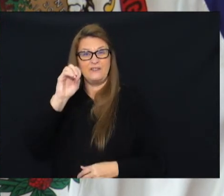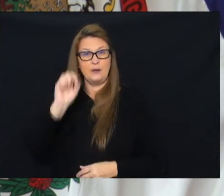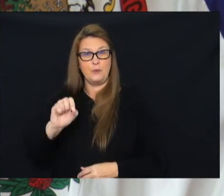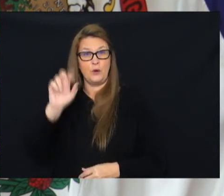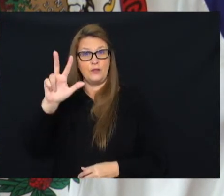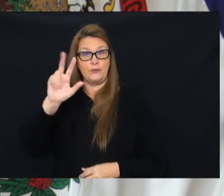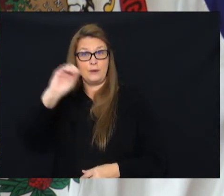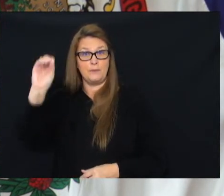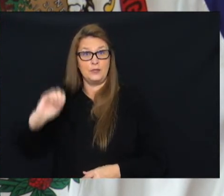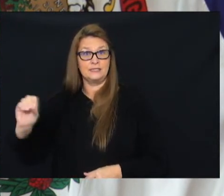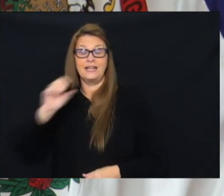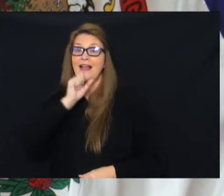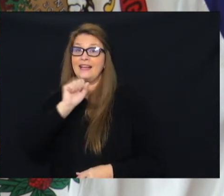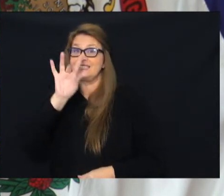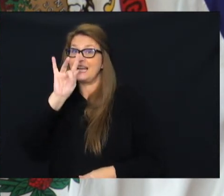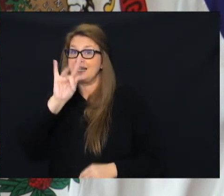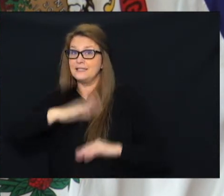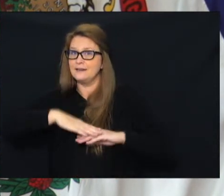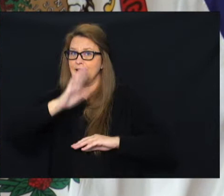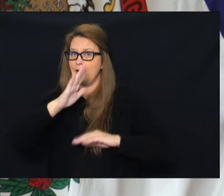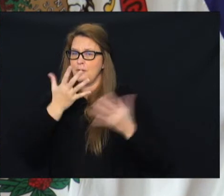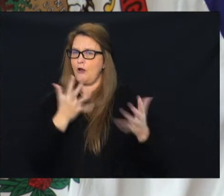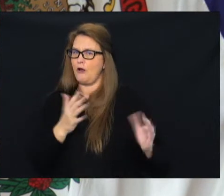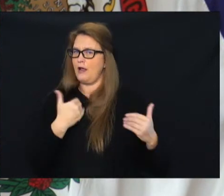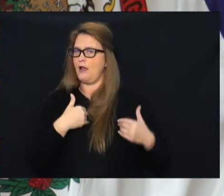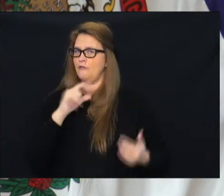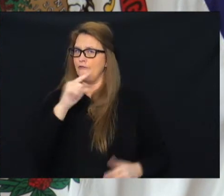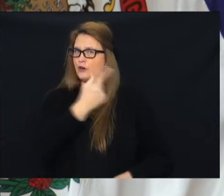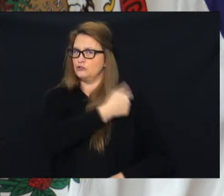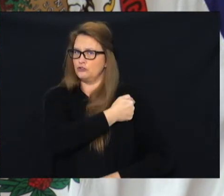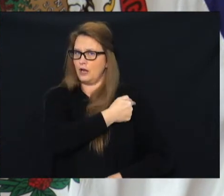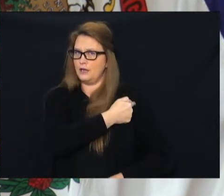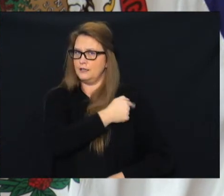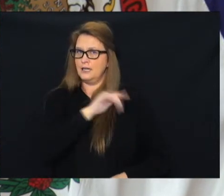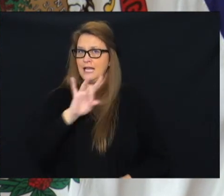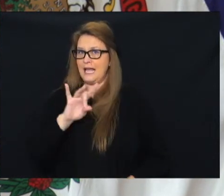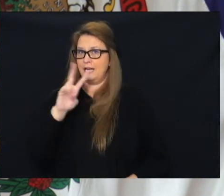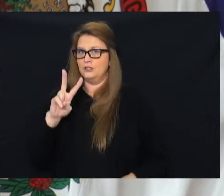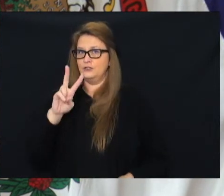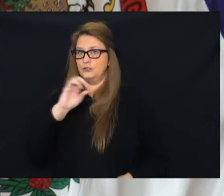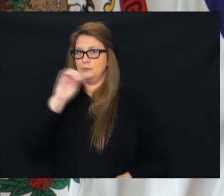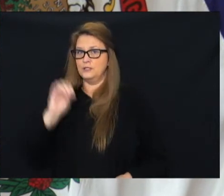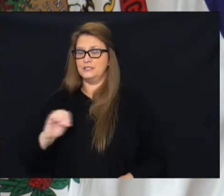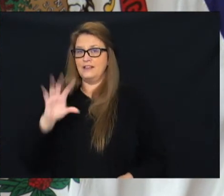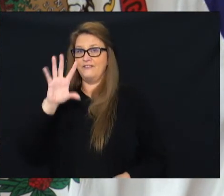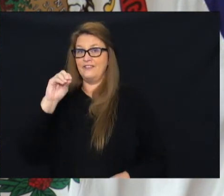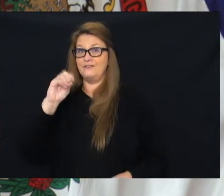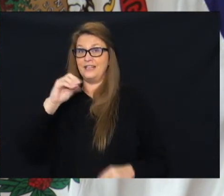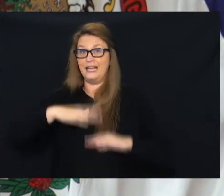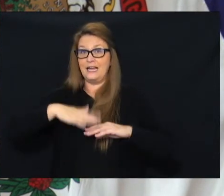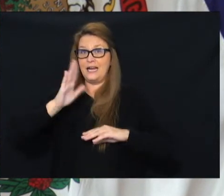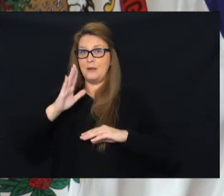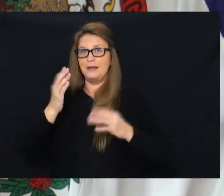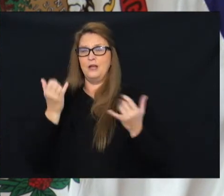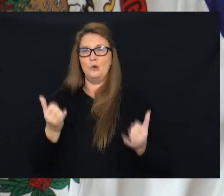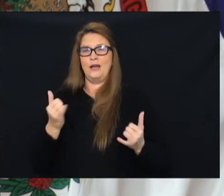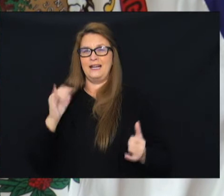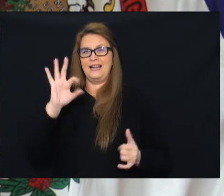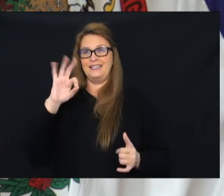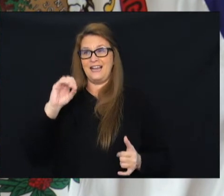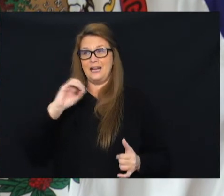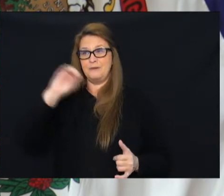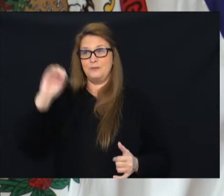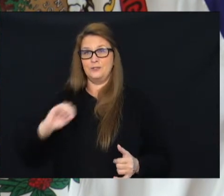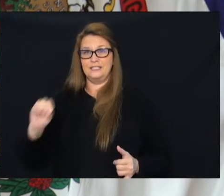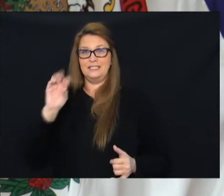those that are 18 and older that have gotten their first shot, 82% 50 and older, and right at 90% of 65